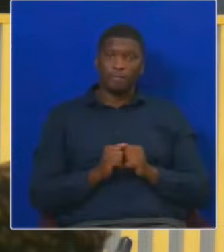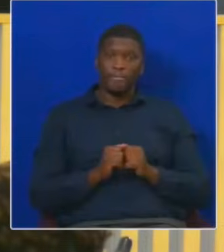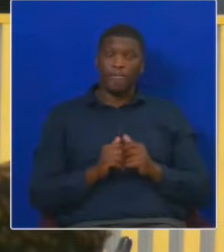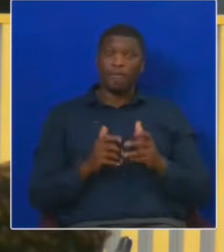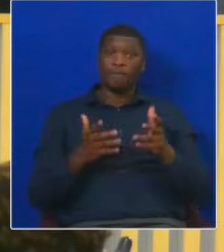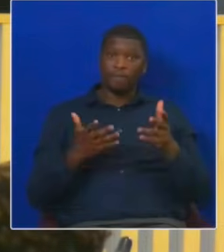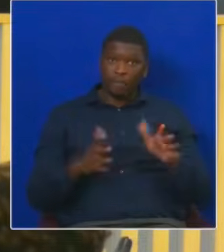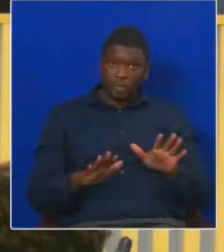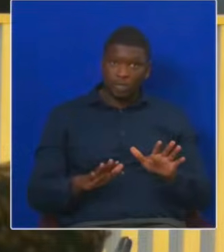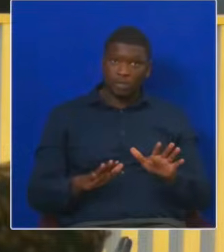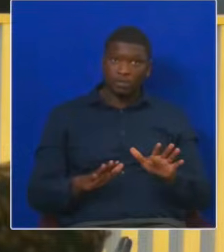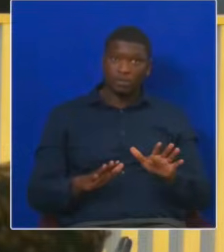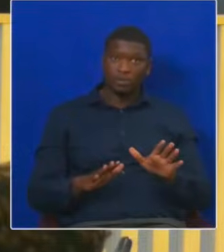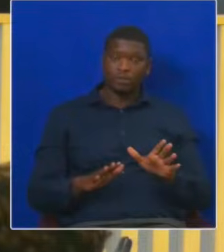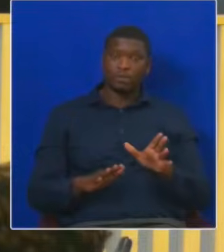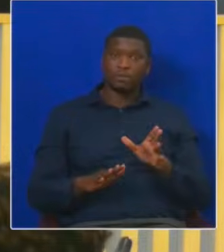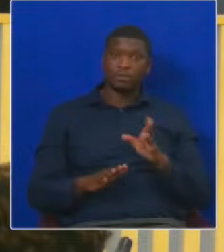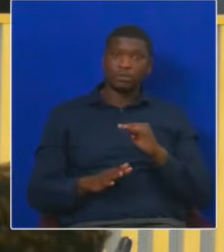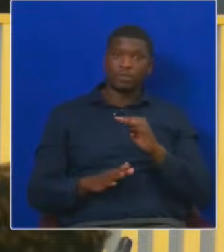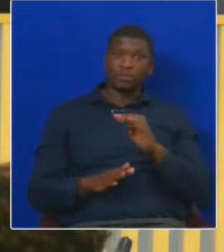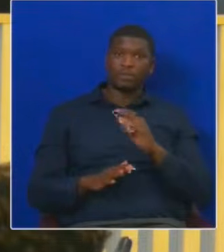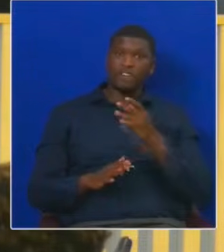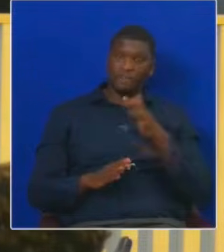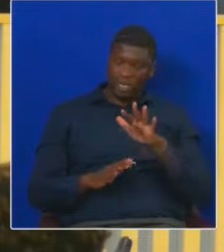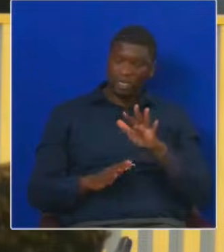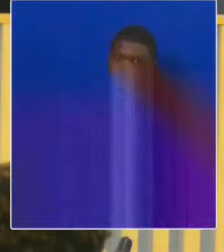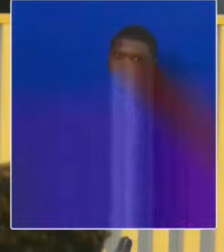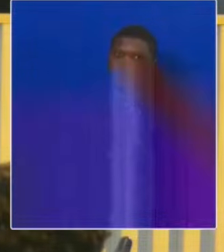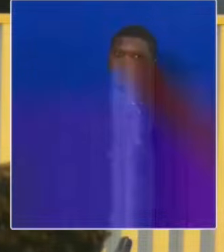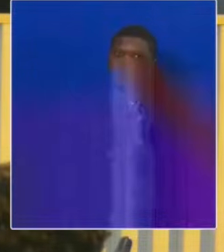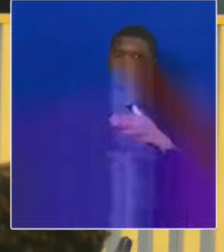also informed that